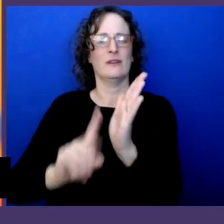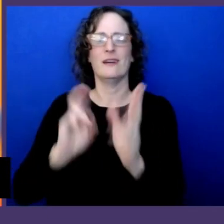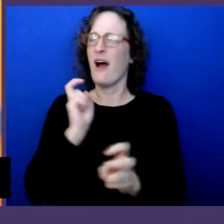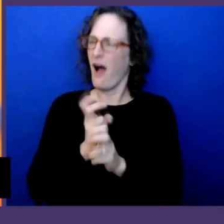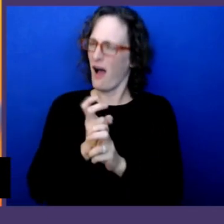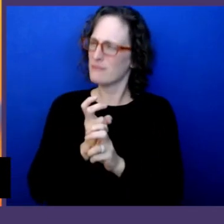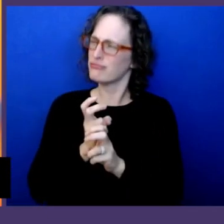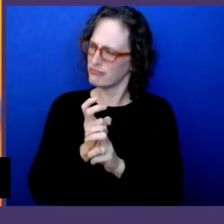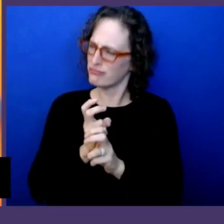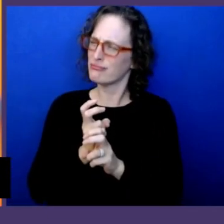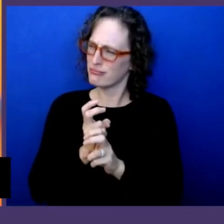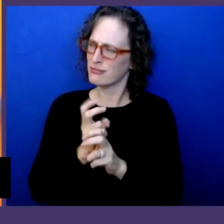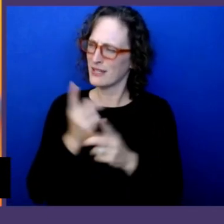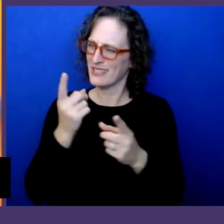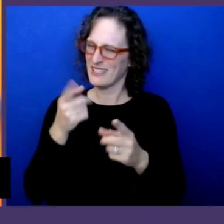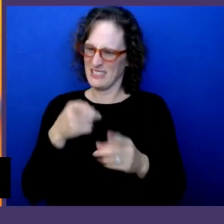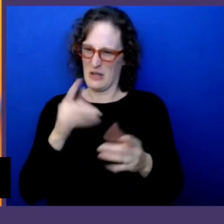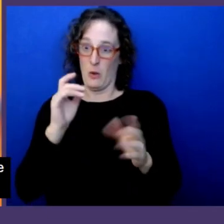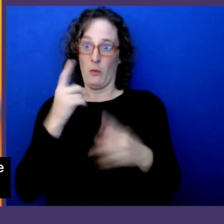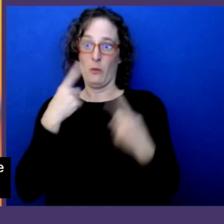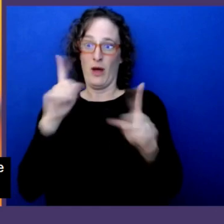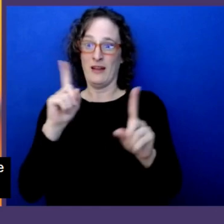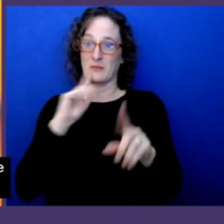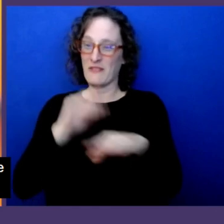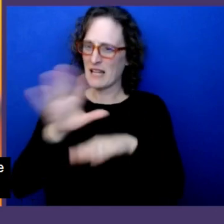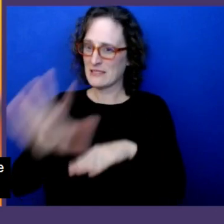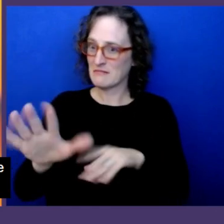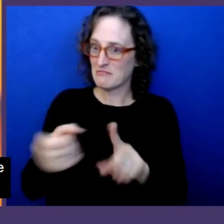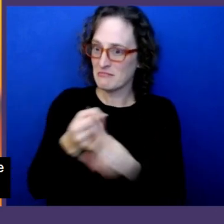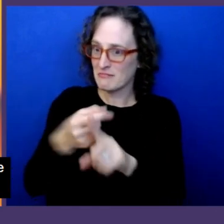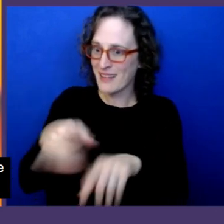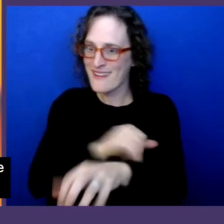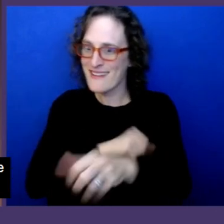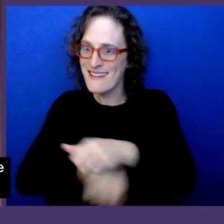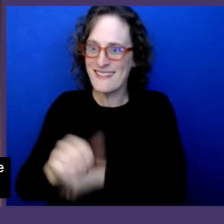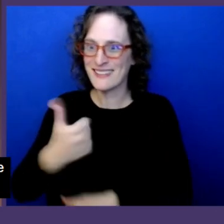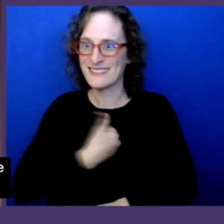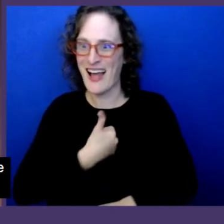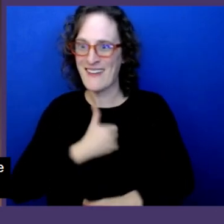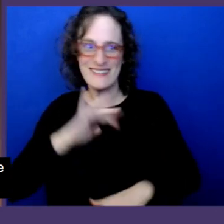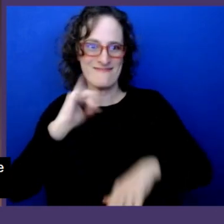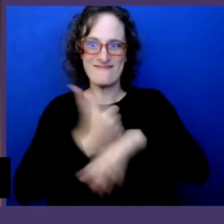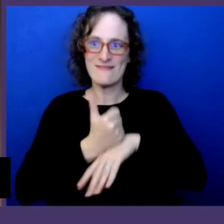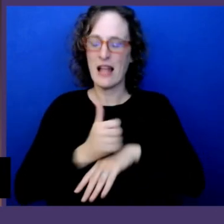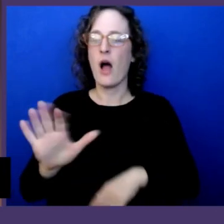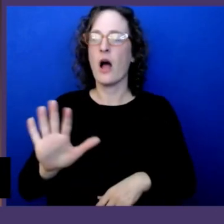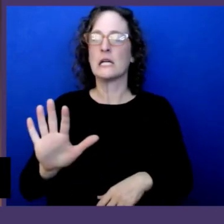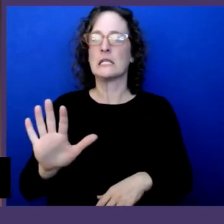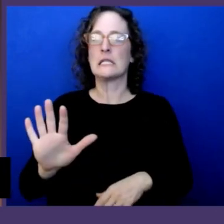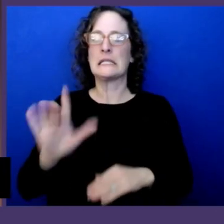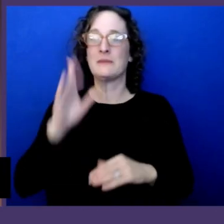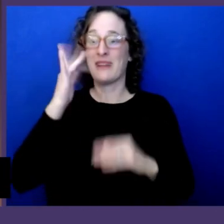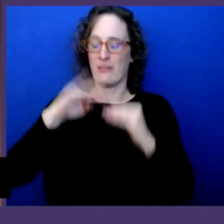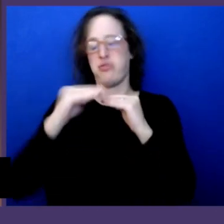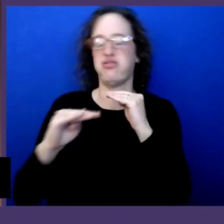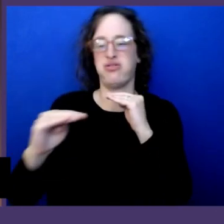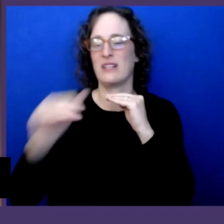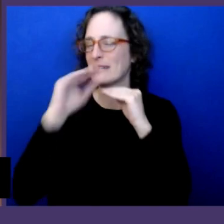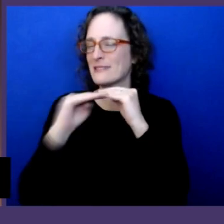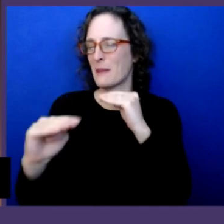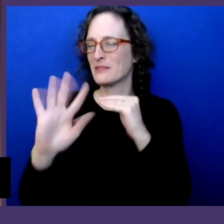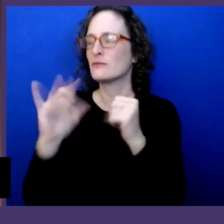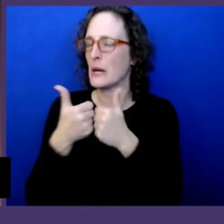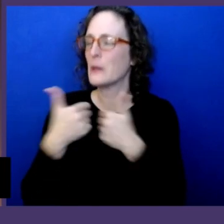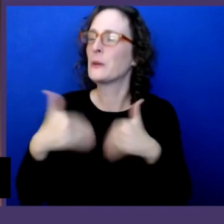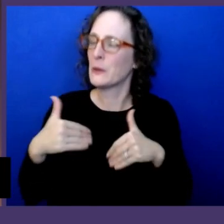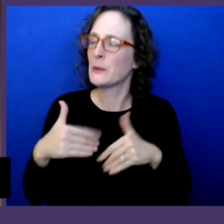that someone just tries to roll their own RLHF implementation. These things are pretty unstable, very difficult to train, not something that is, I think, very beginner-friendly right